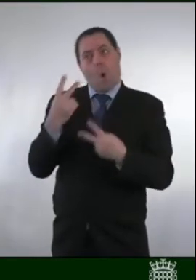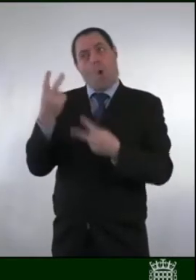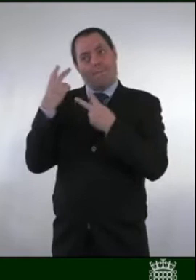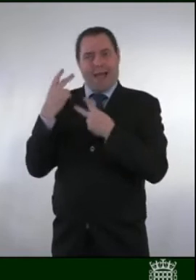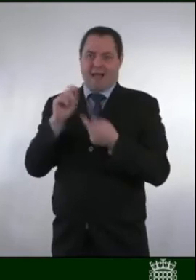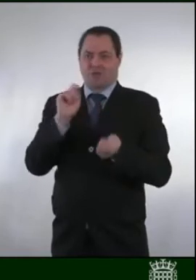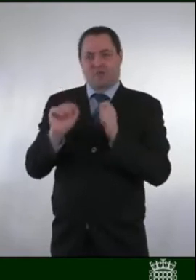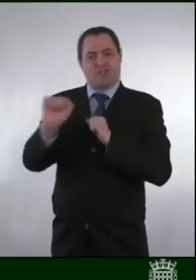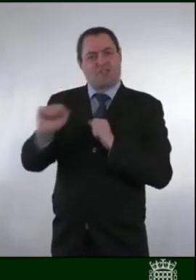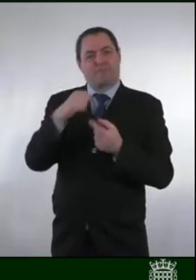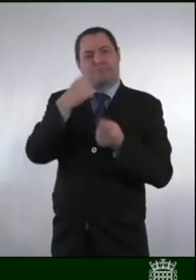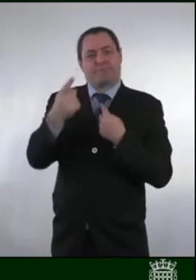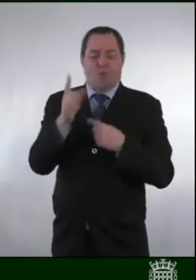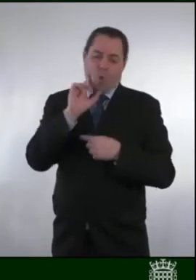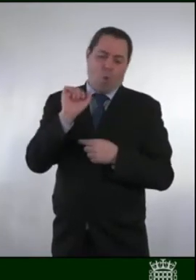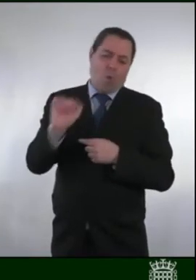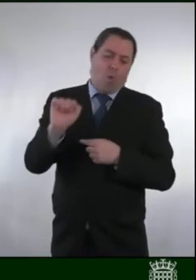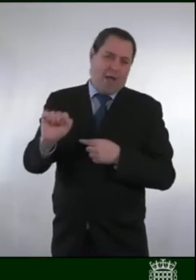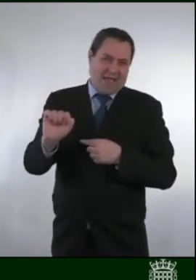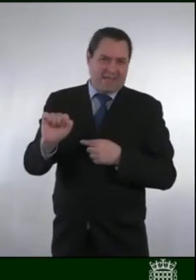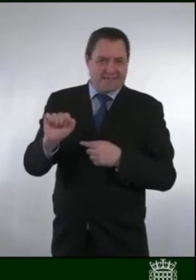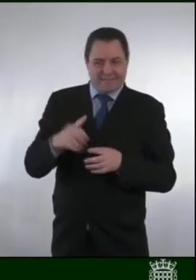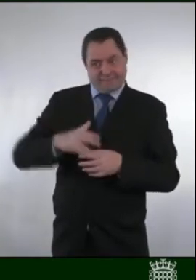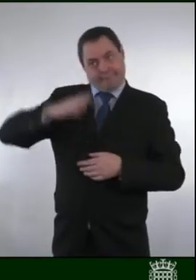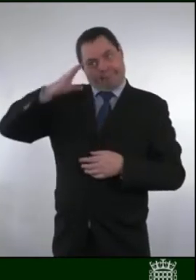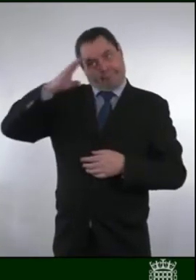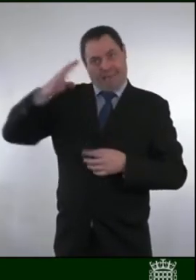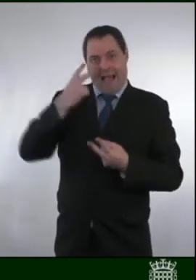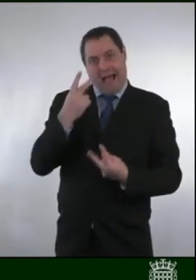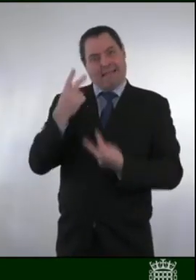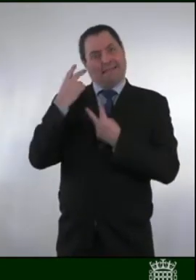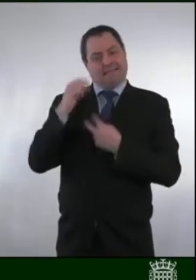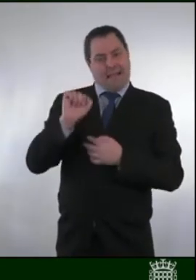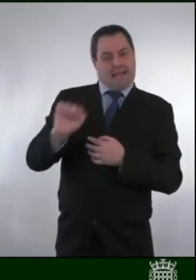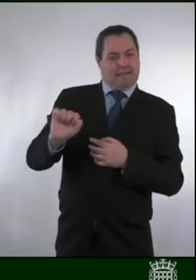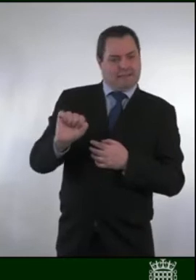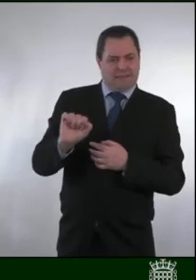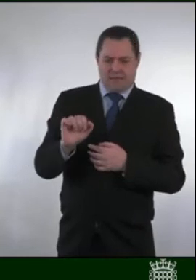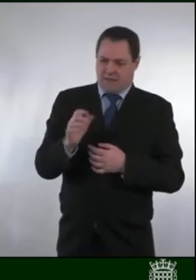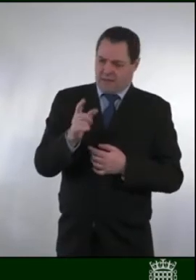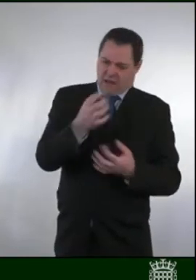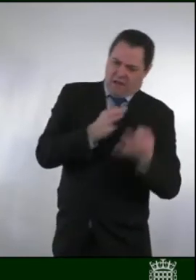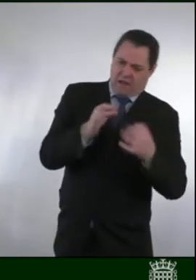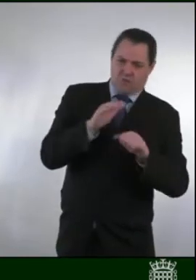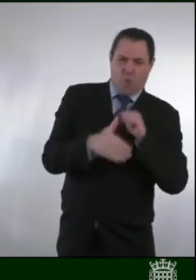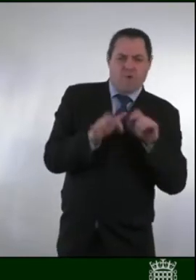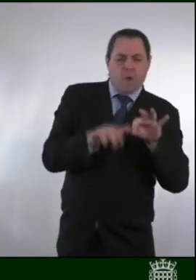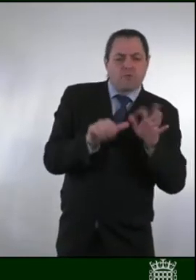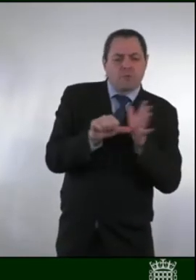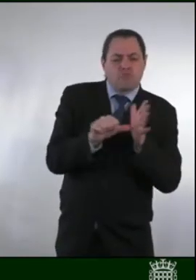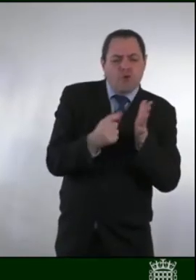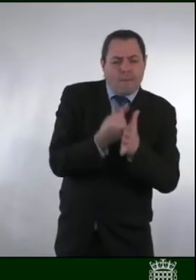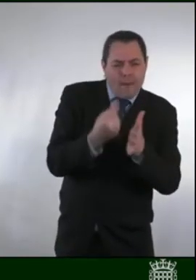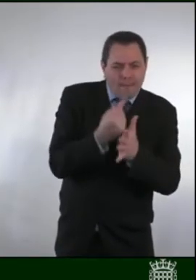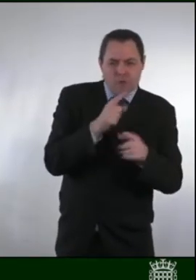suit events. We are facing, and it's interesting that his first few questions were about a computer glitch in the Home Office, Mr. Speaker, which we're